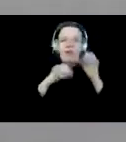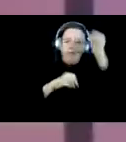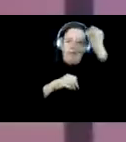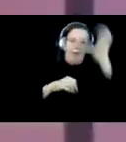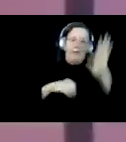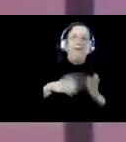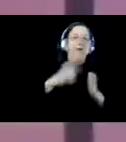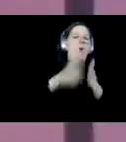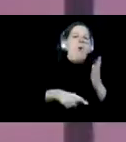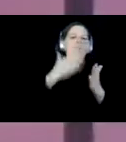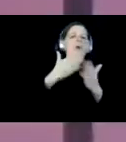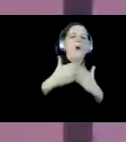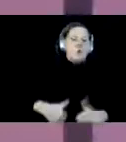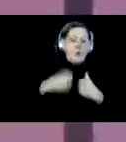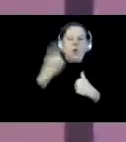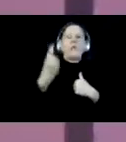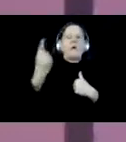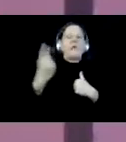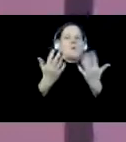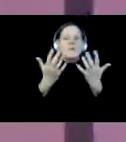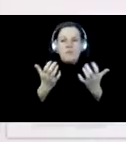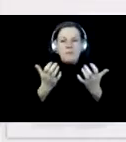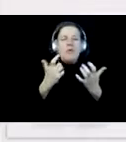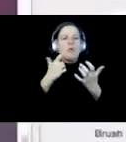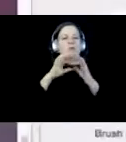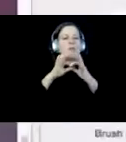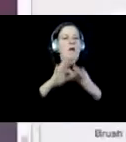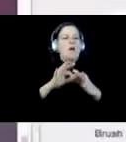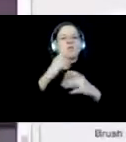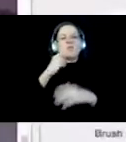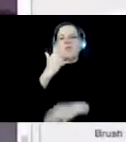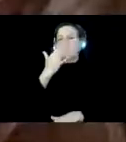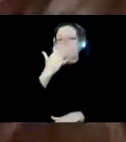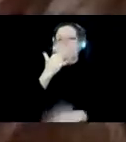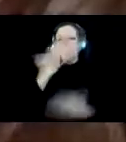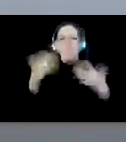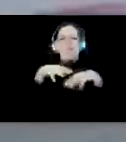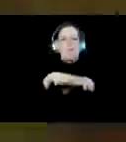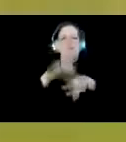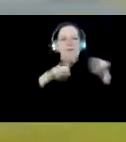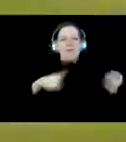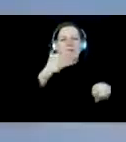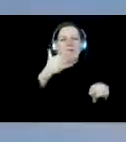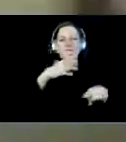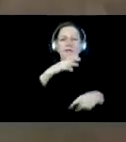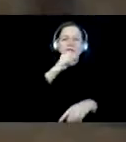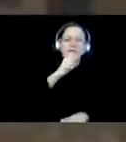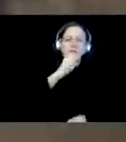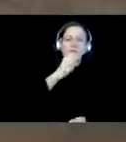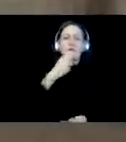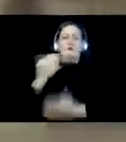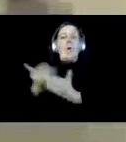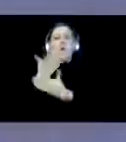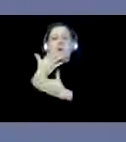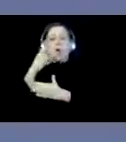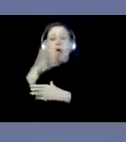an obstacle to your The name of a color is the result of a segmenting between other colors. orange and between new red colors and for yellow. old things. I hear that